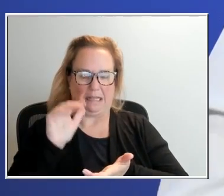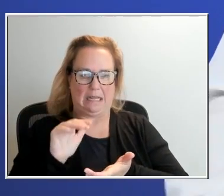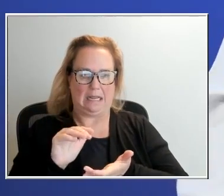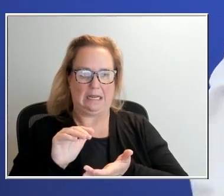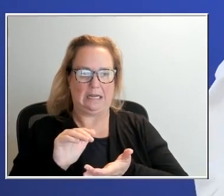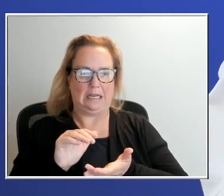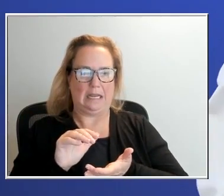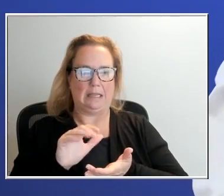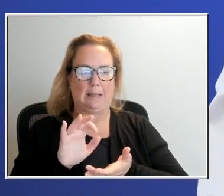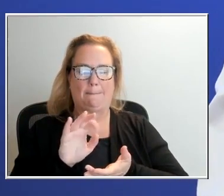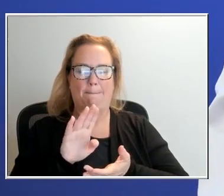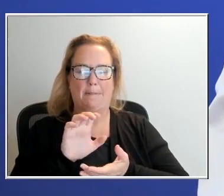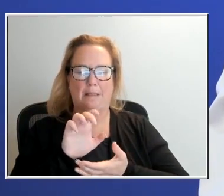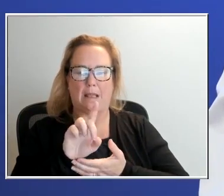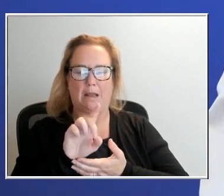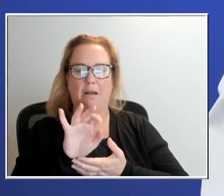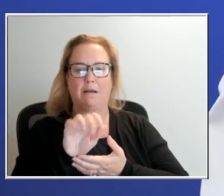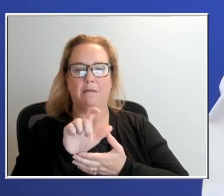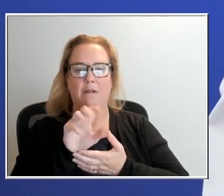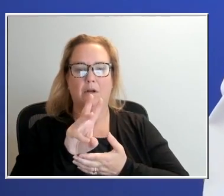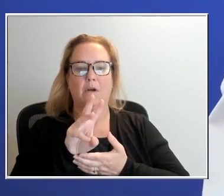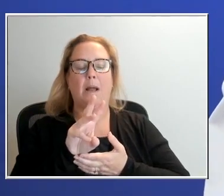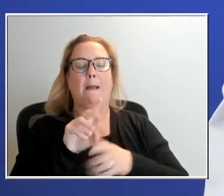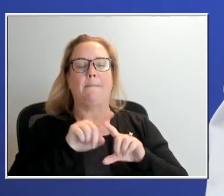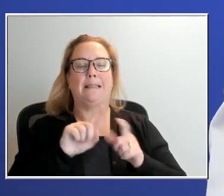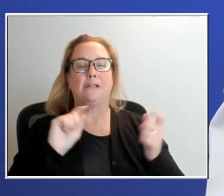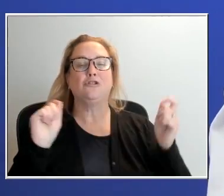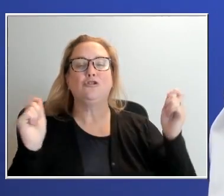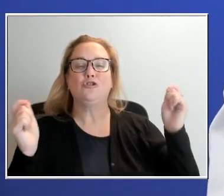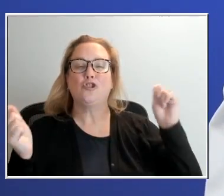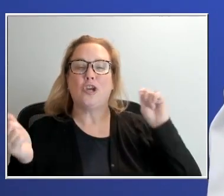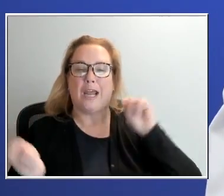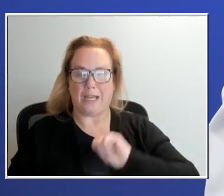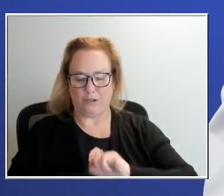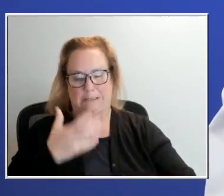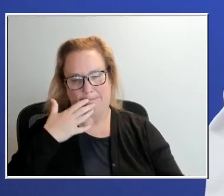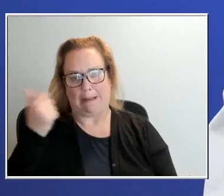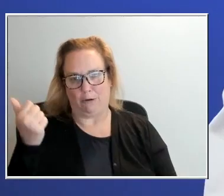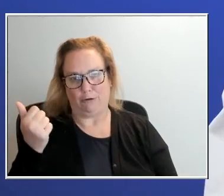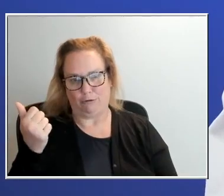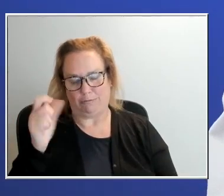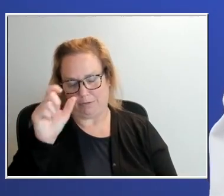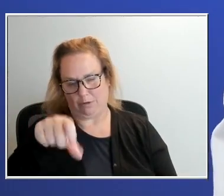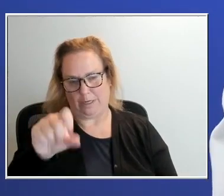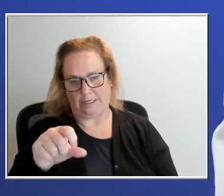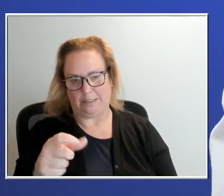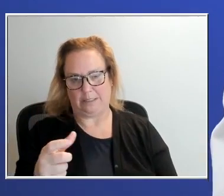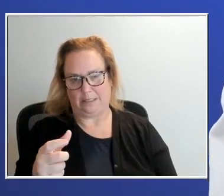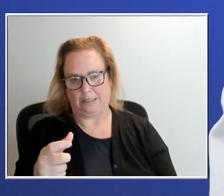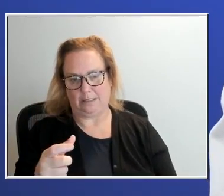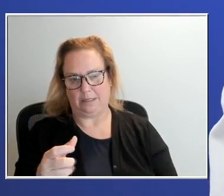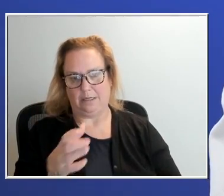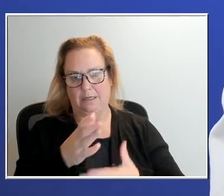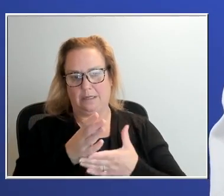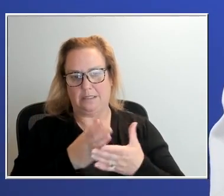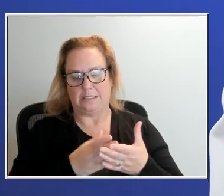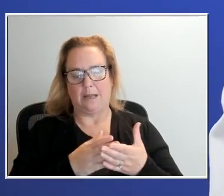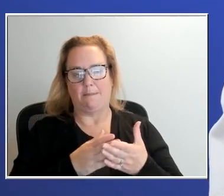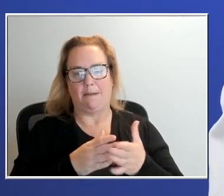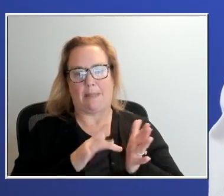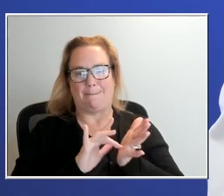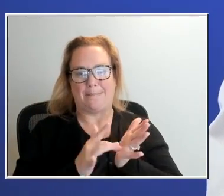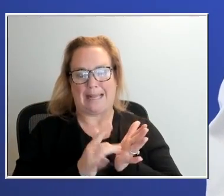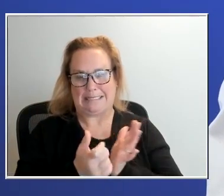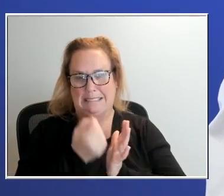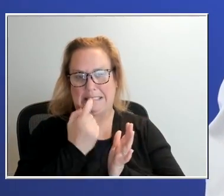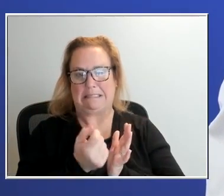but then overall change in the cerebral blood flow is better. So yes, some of the immunosuppressant medications